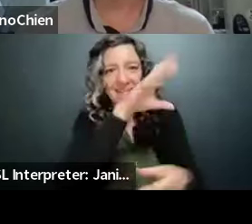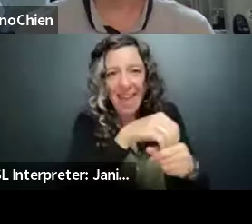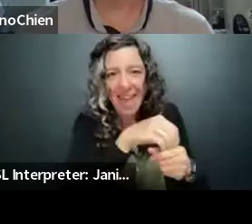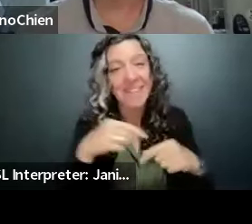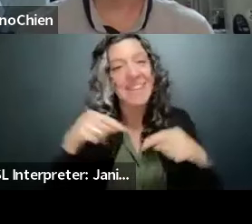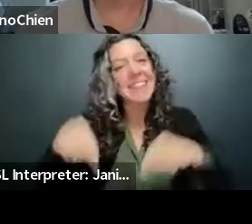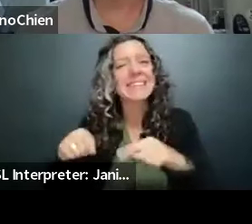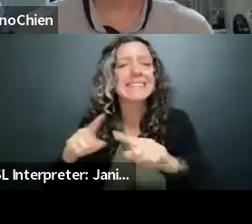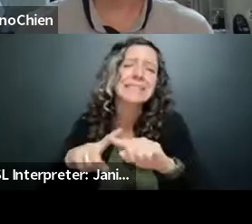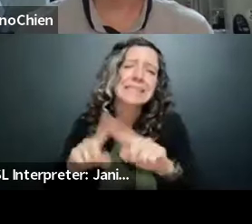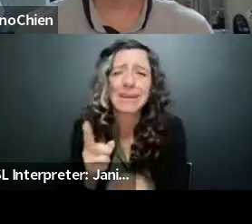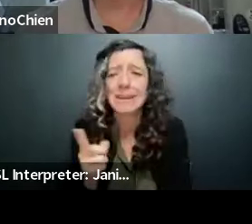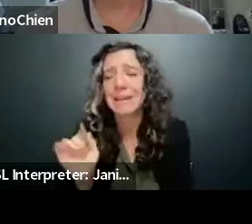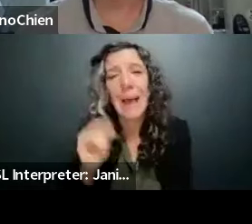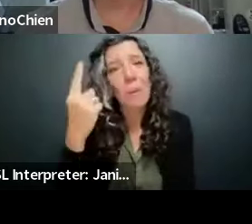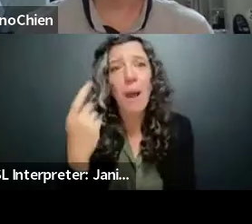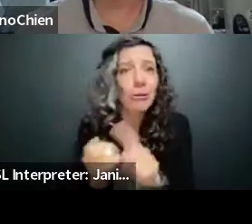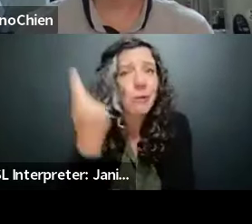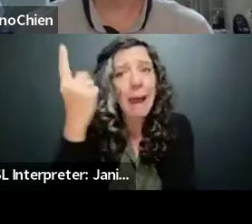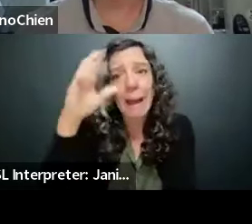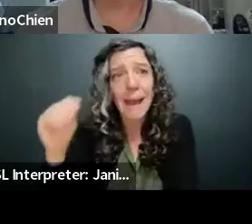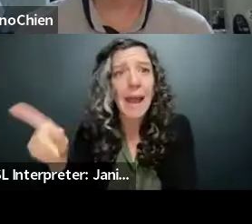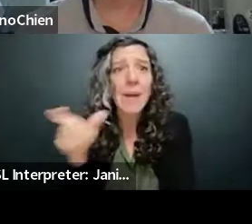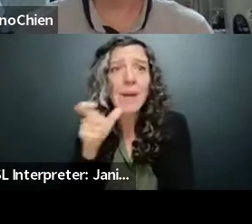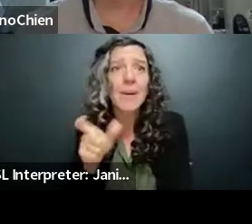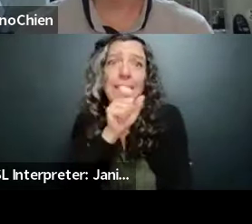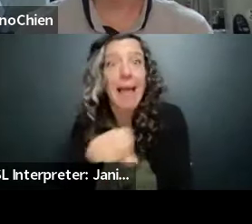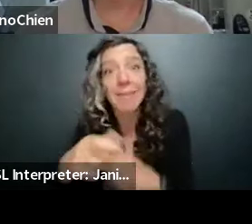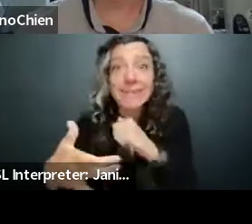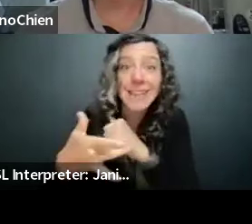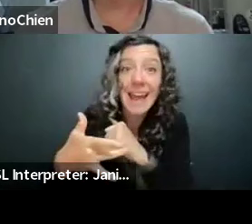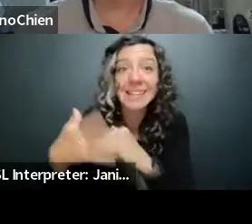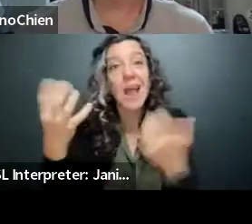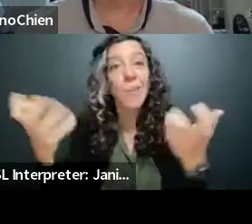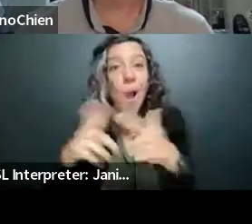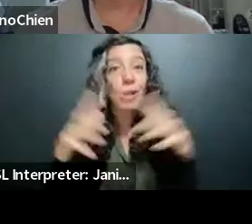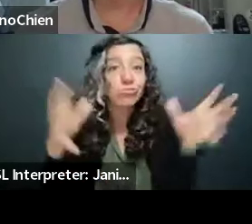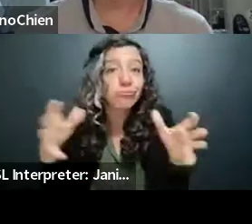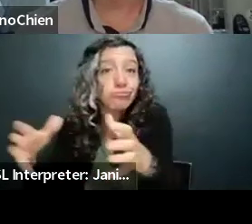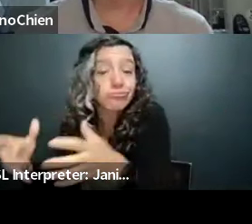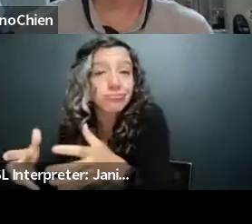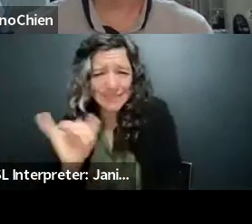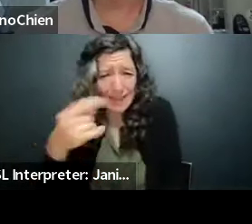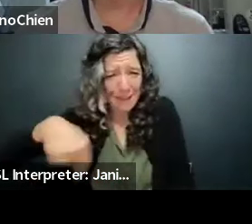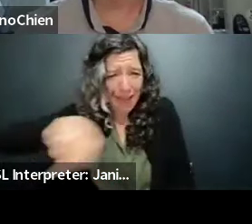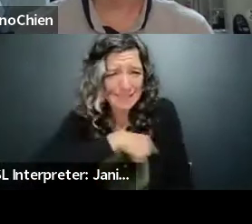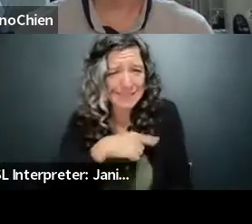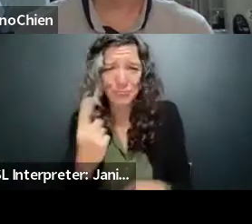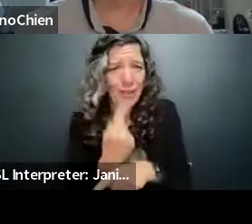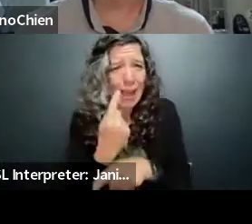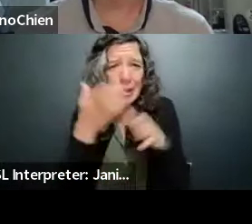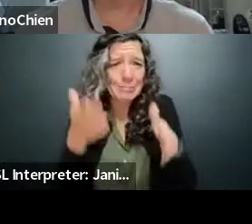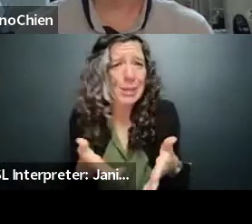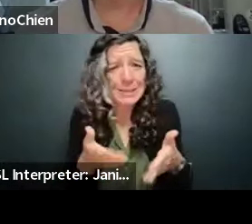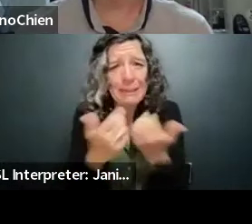again, just a guy who loves tech and creates meetups, like any one of us, right? And if we were going